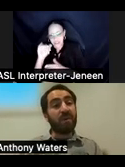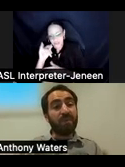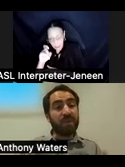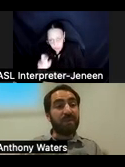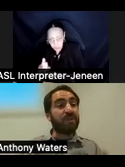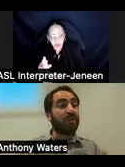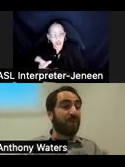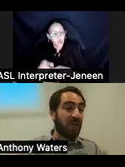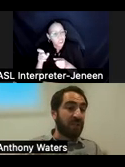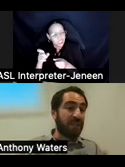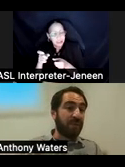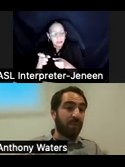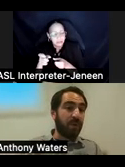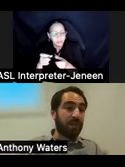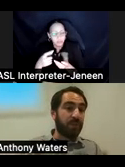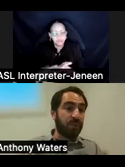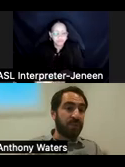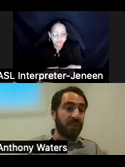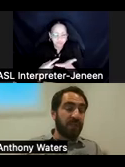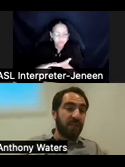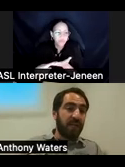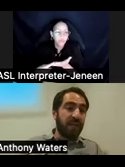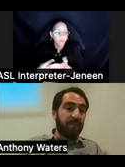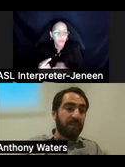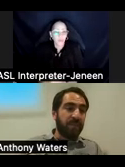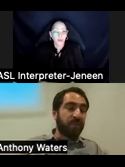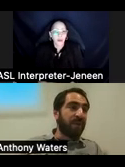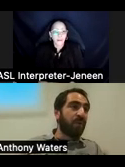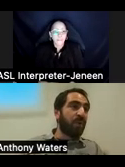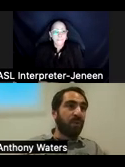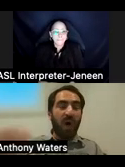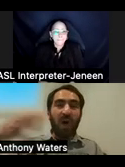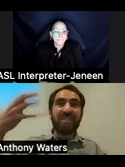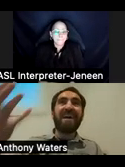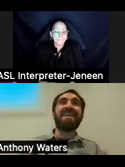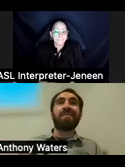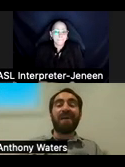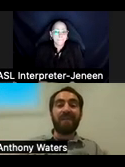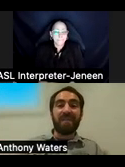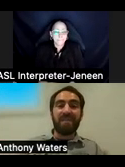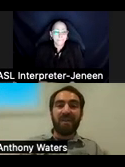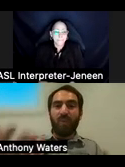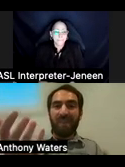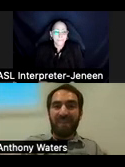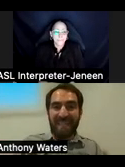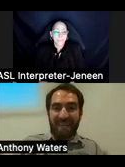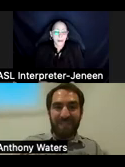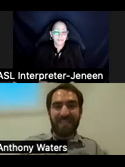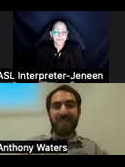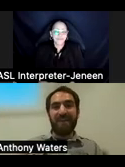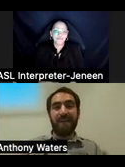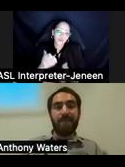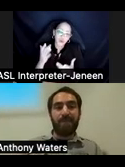just go over some of the terminology that we want to use, so that we're all talking about this with the